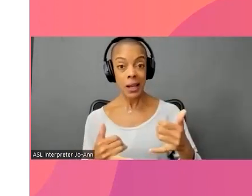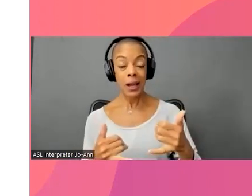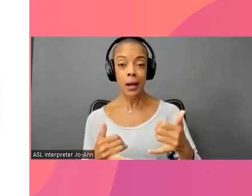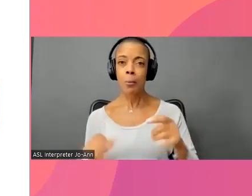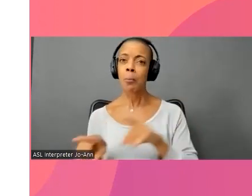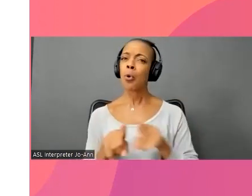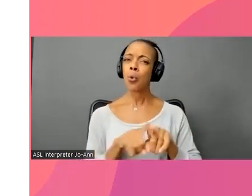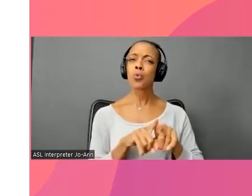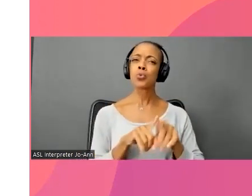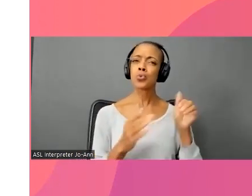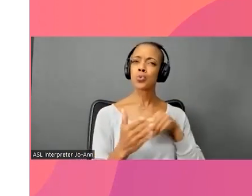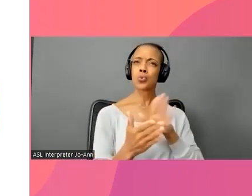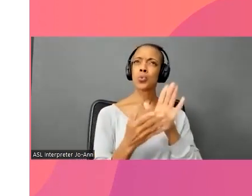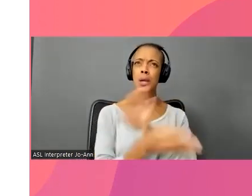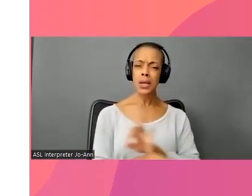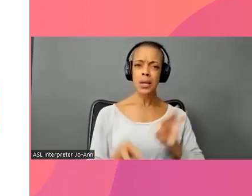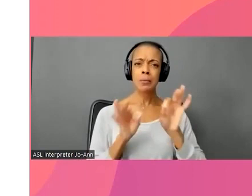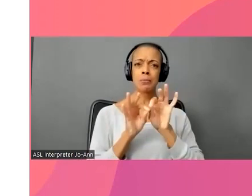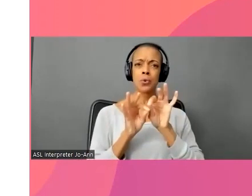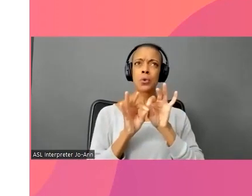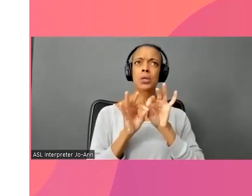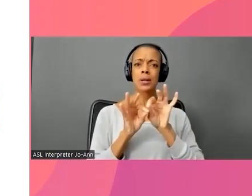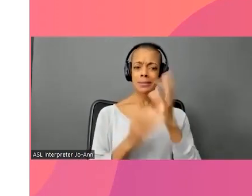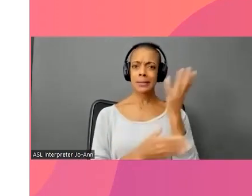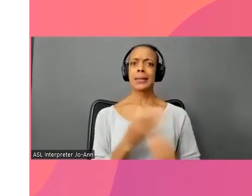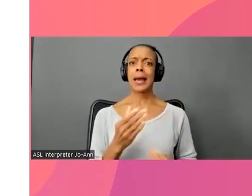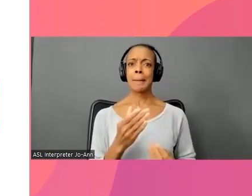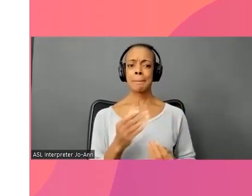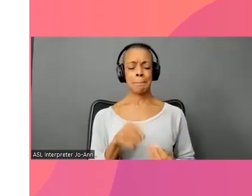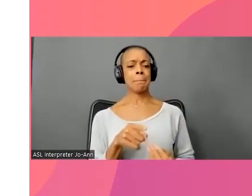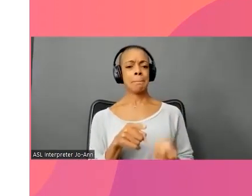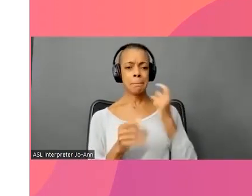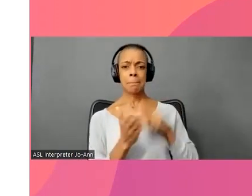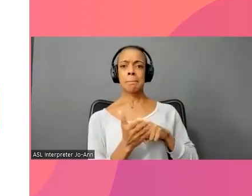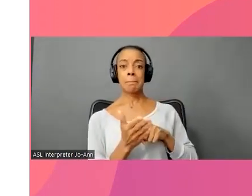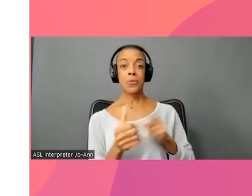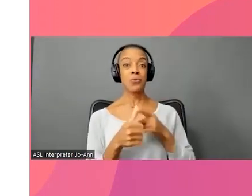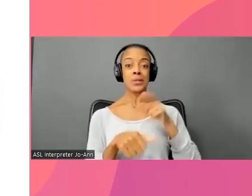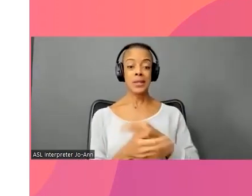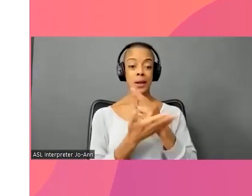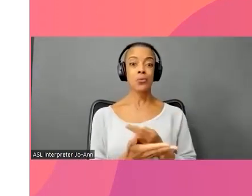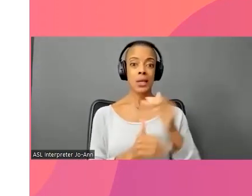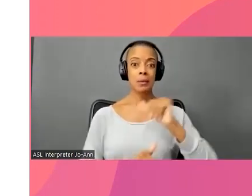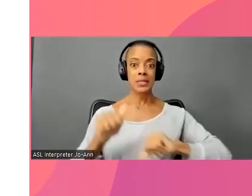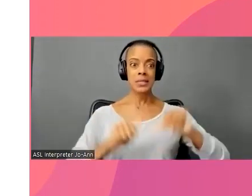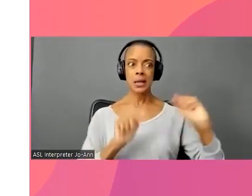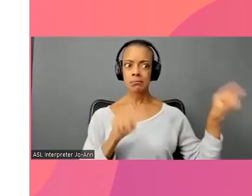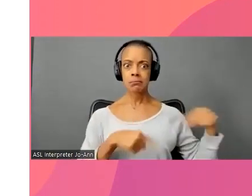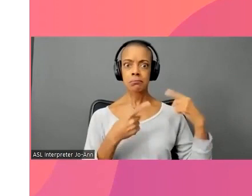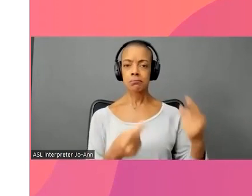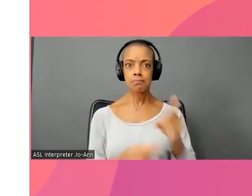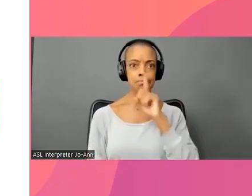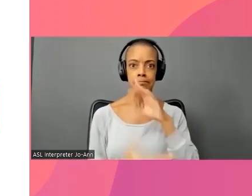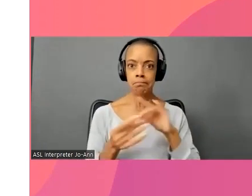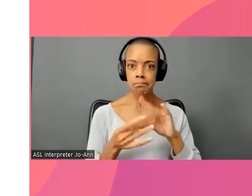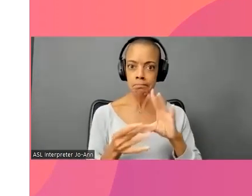really important and critical knowledge and practice gap. And for the first time in rehab sciences, it provides an understanding